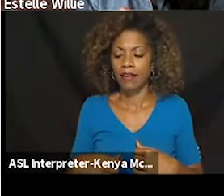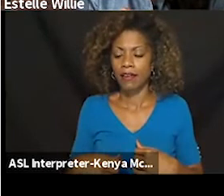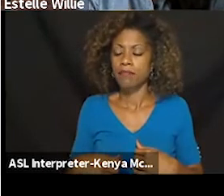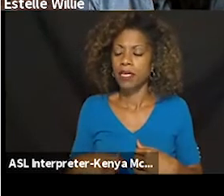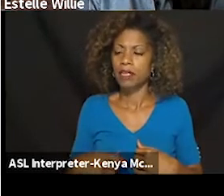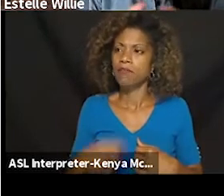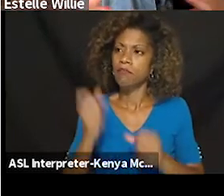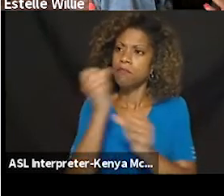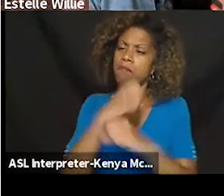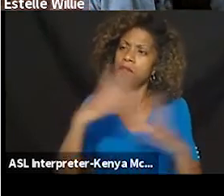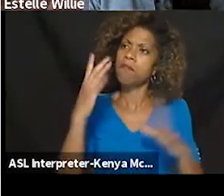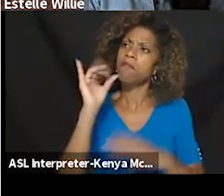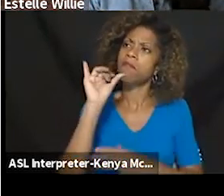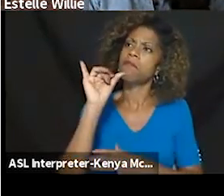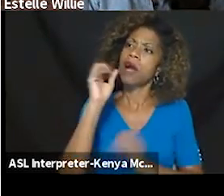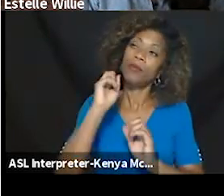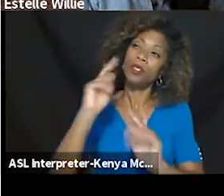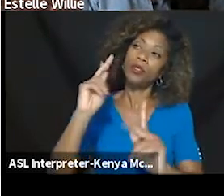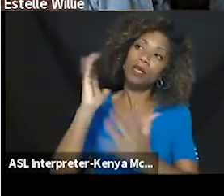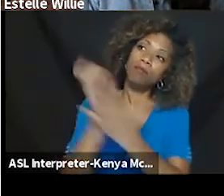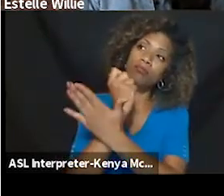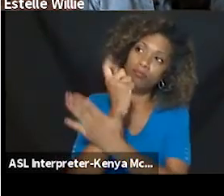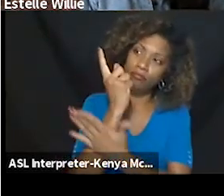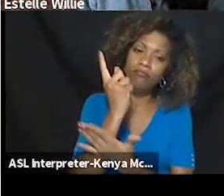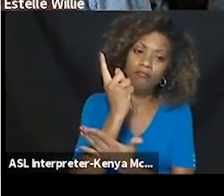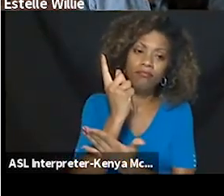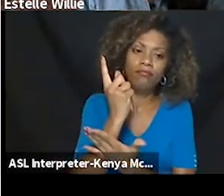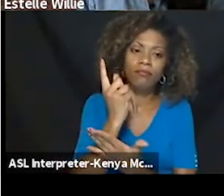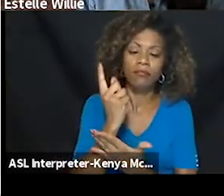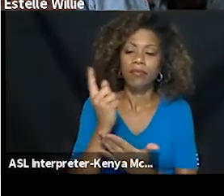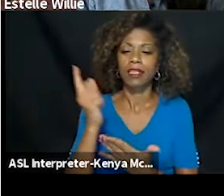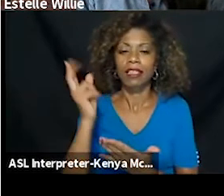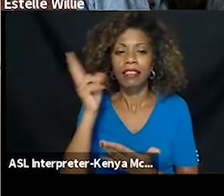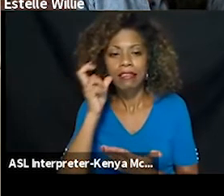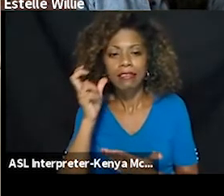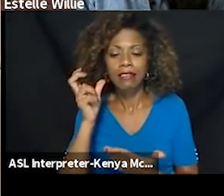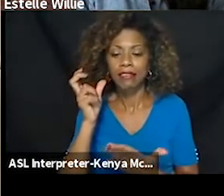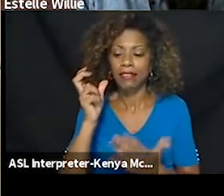outsized impact. So at the very beginning, we'll go to the next slide.